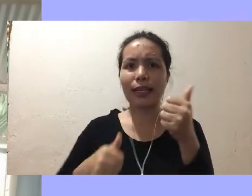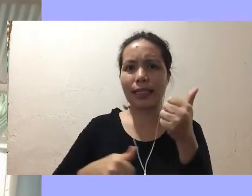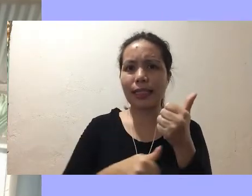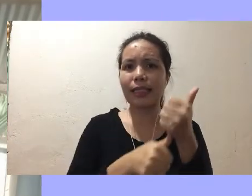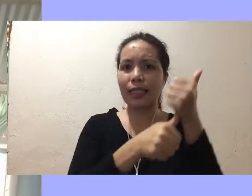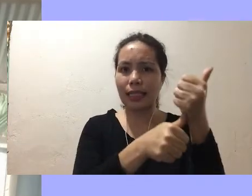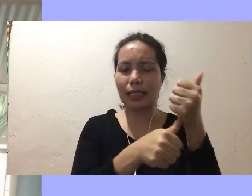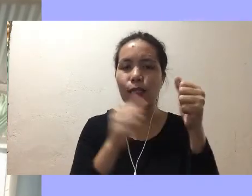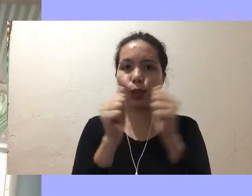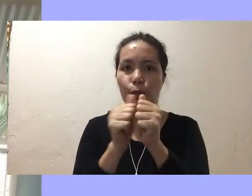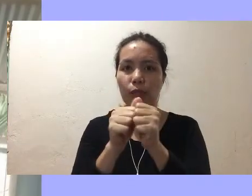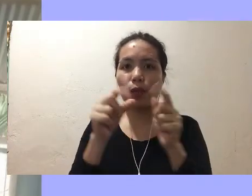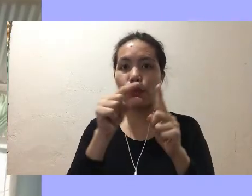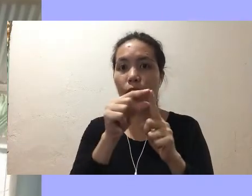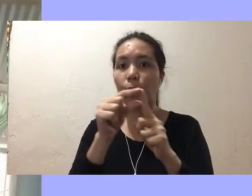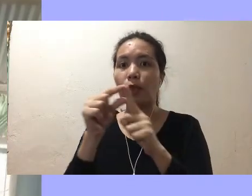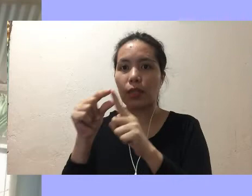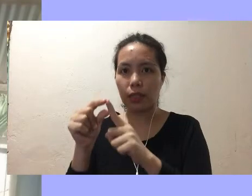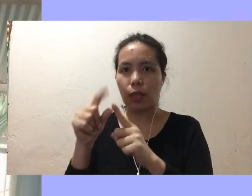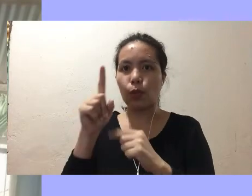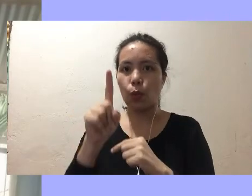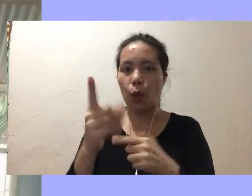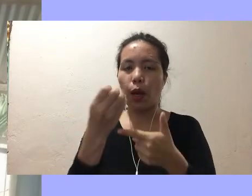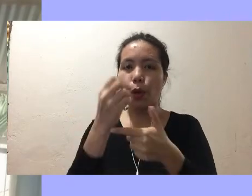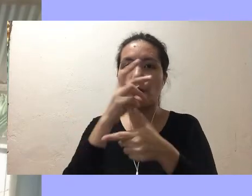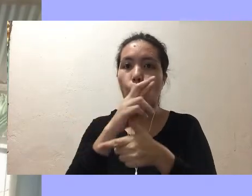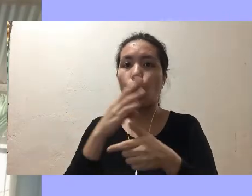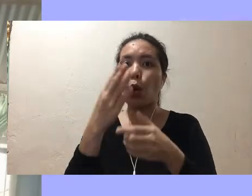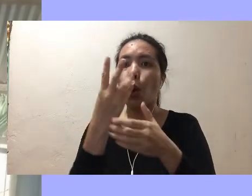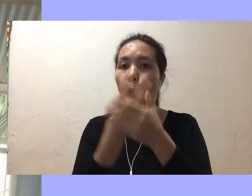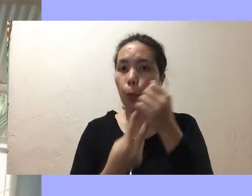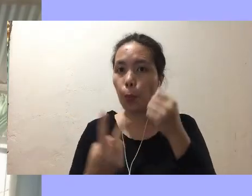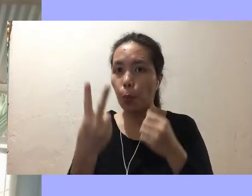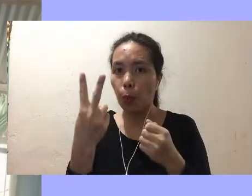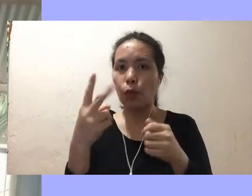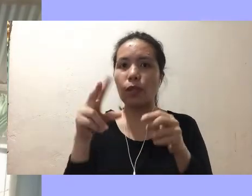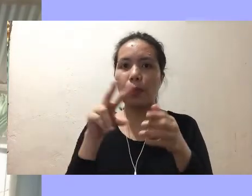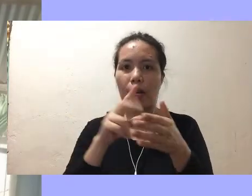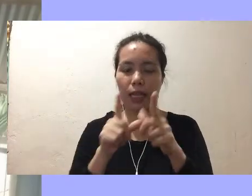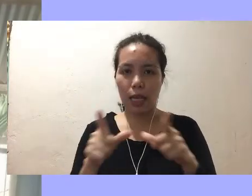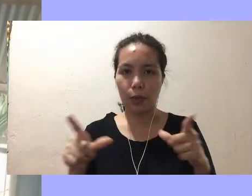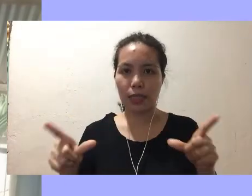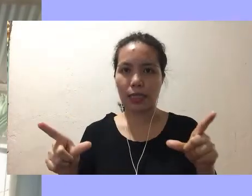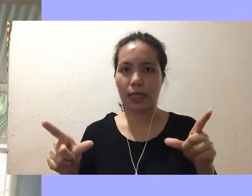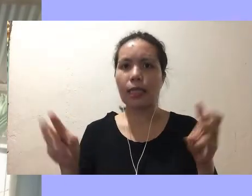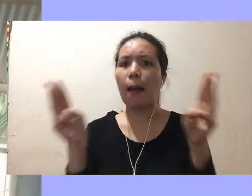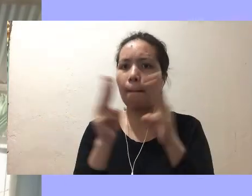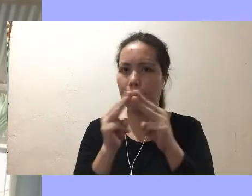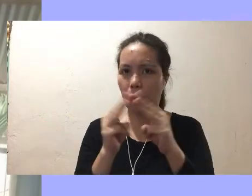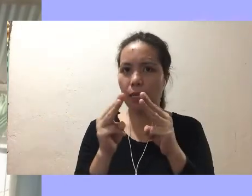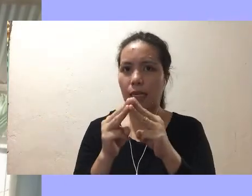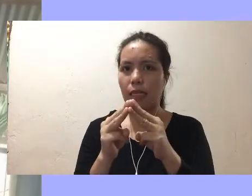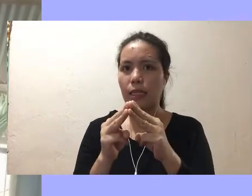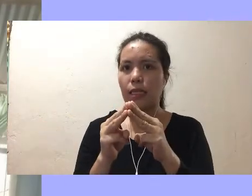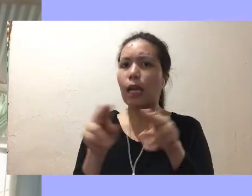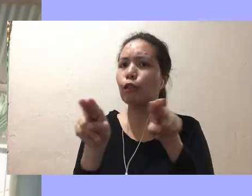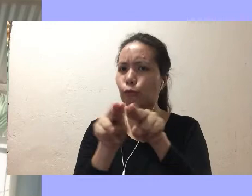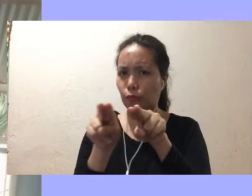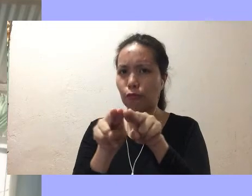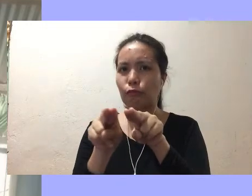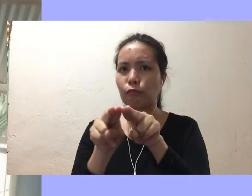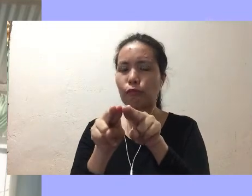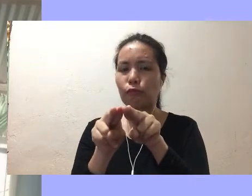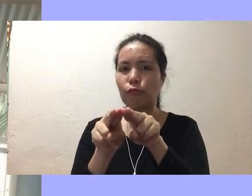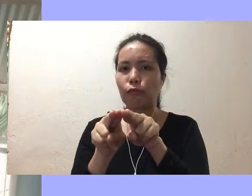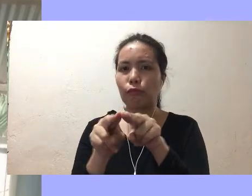associated with the extent to which vocabulary size in one or both languages meets the